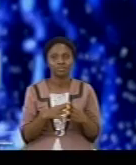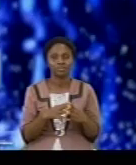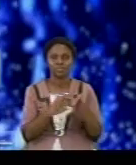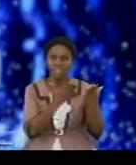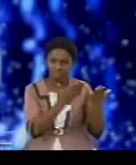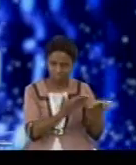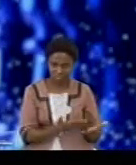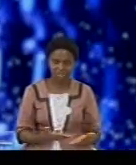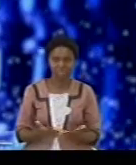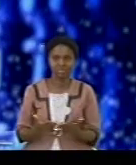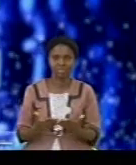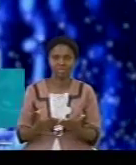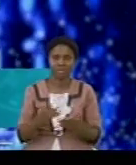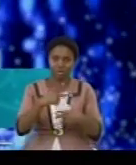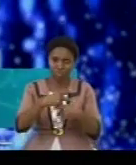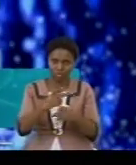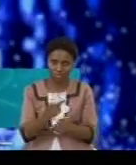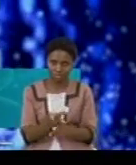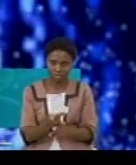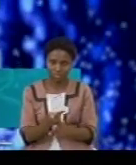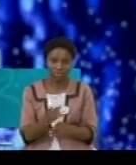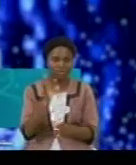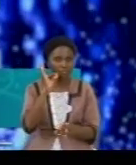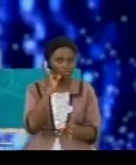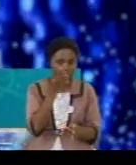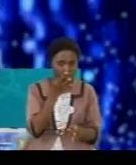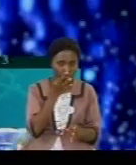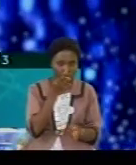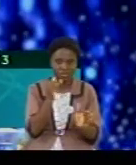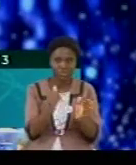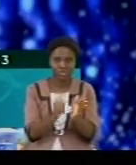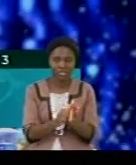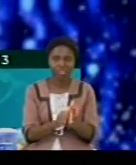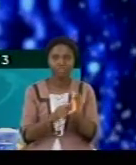forth therefore fruits meet for repentance.